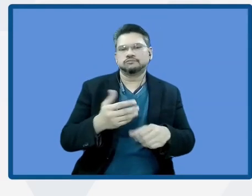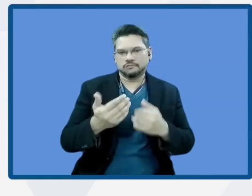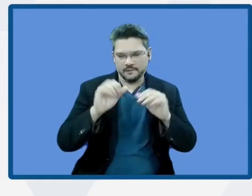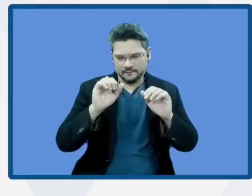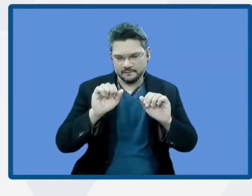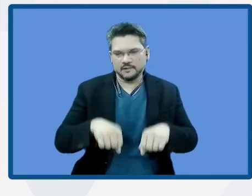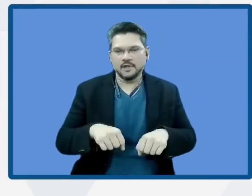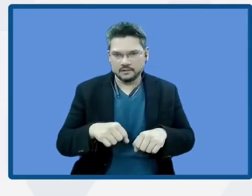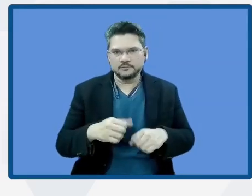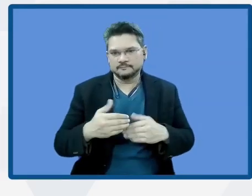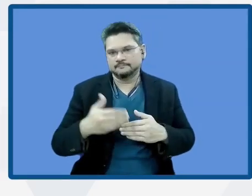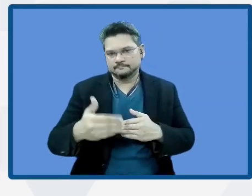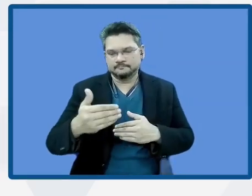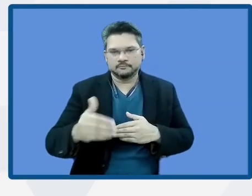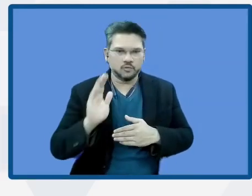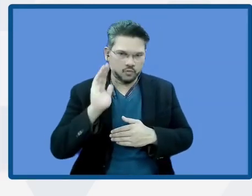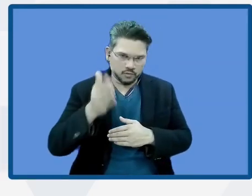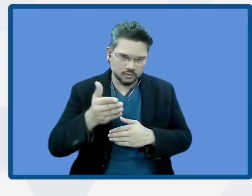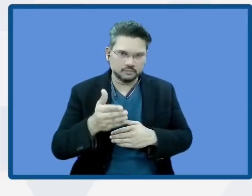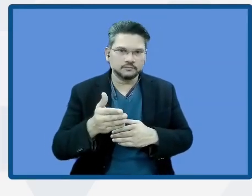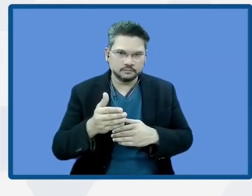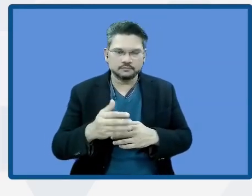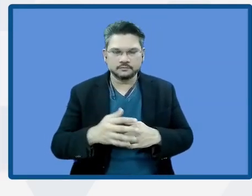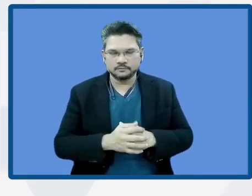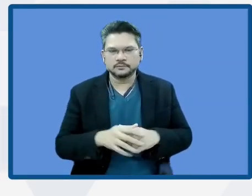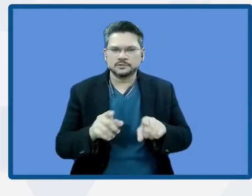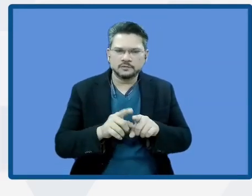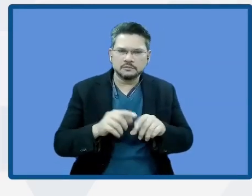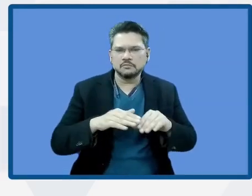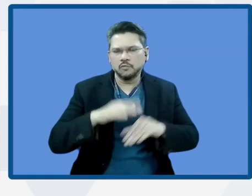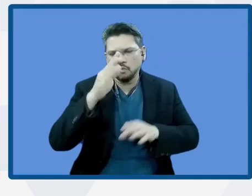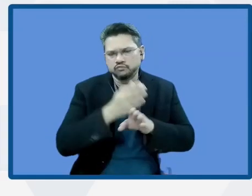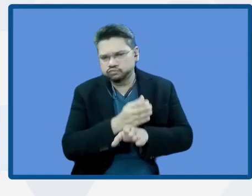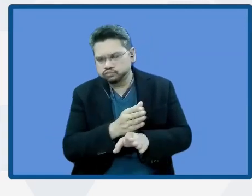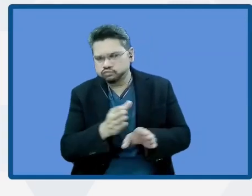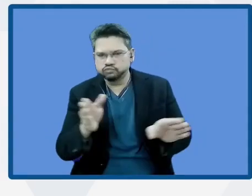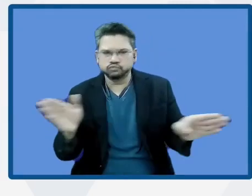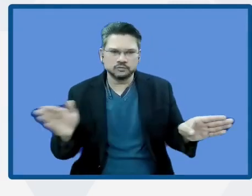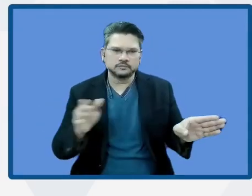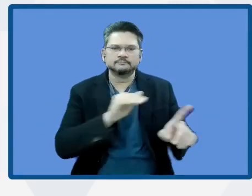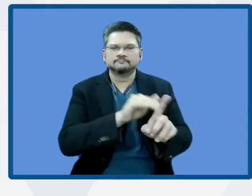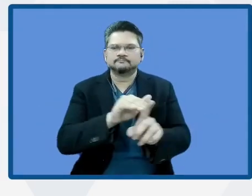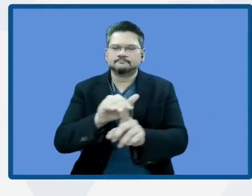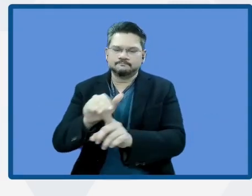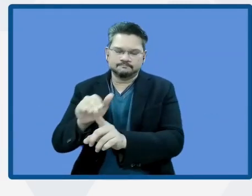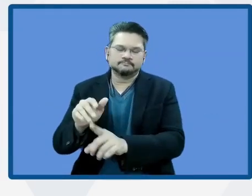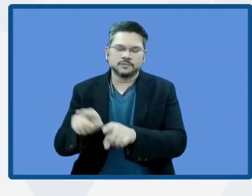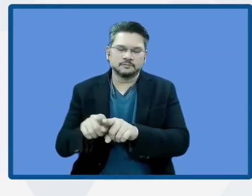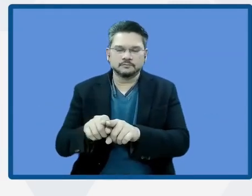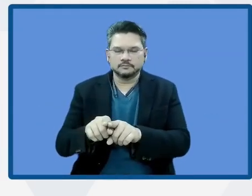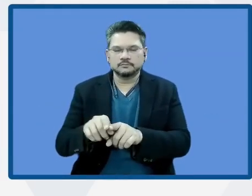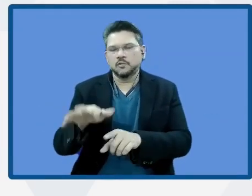combining widely coverage systems with local knowledge. So in this climate